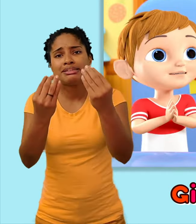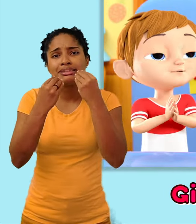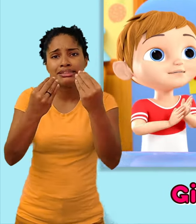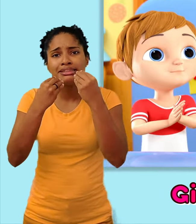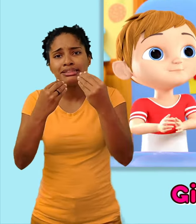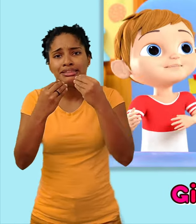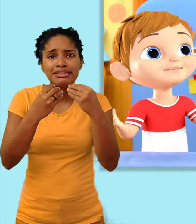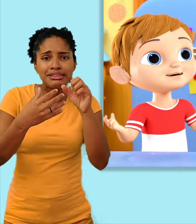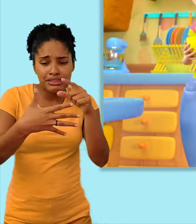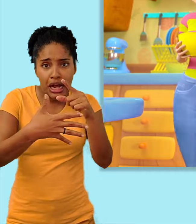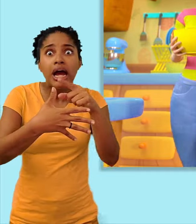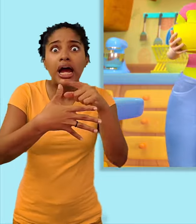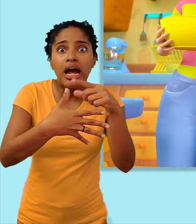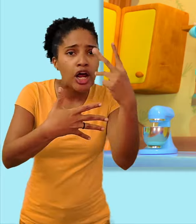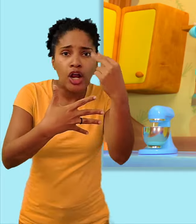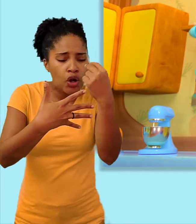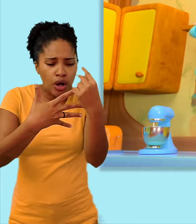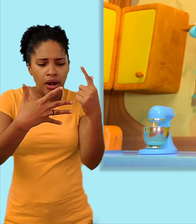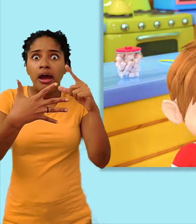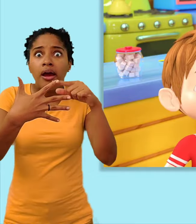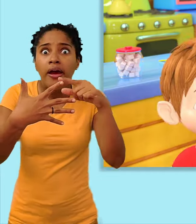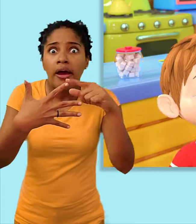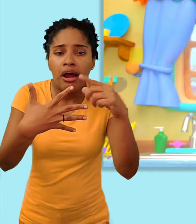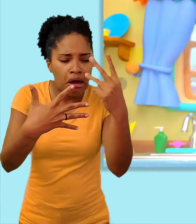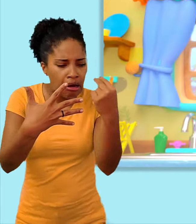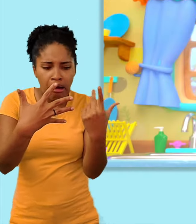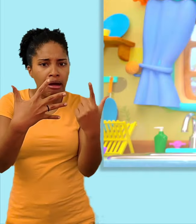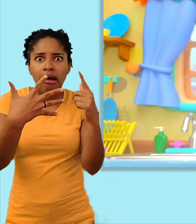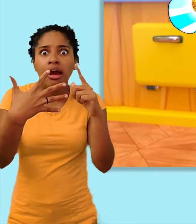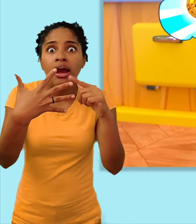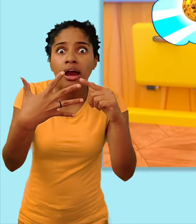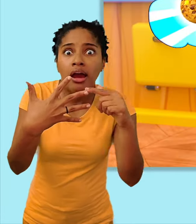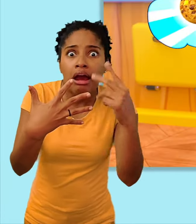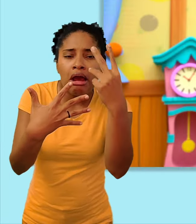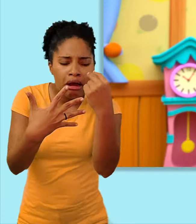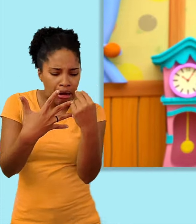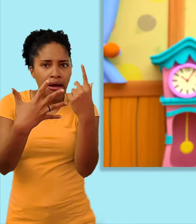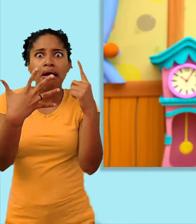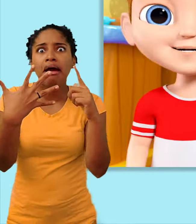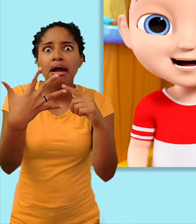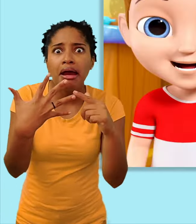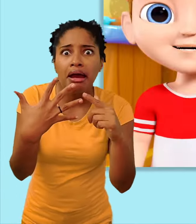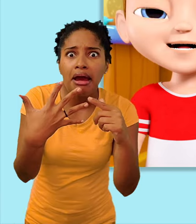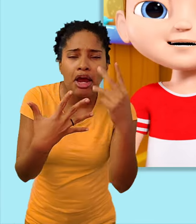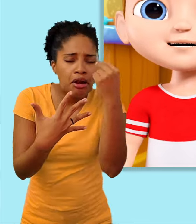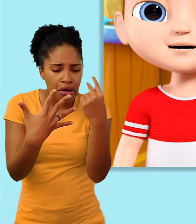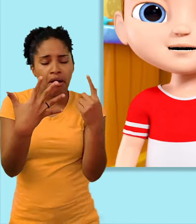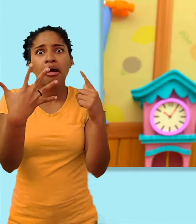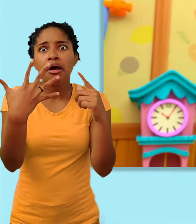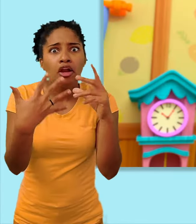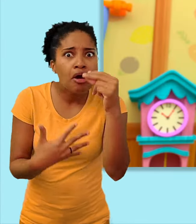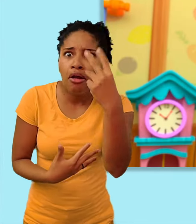Give me something yummy. Can I have a... No. Can I have a... No. Can I have a... No. Can I have a...